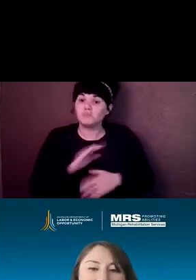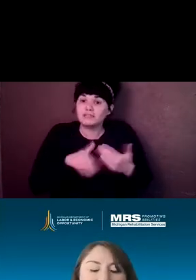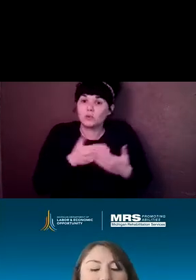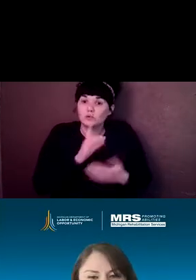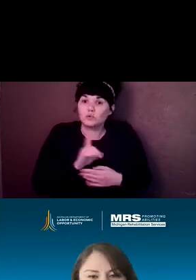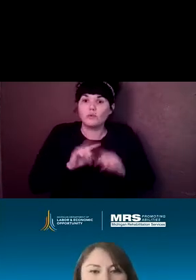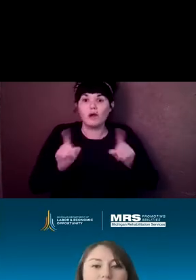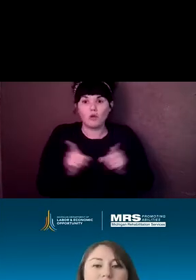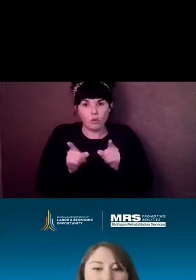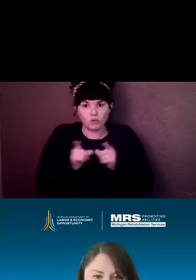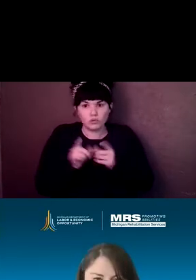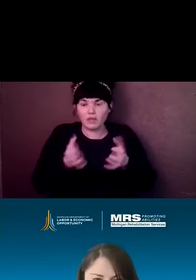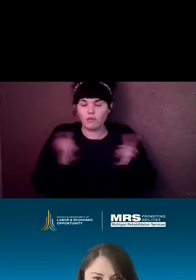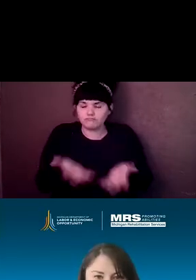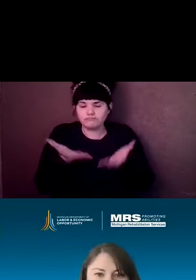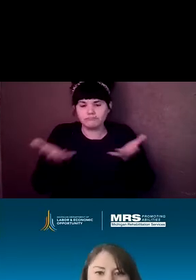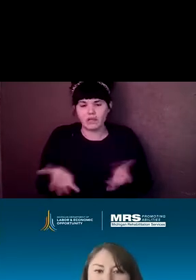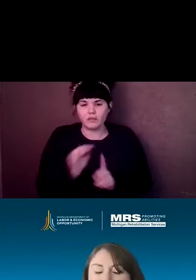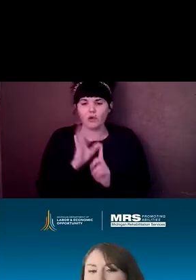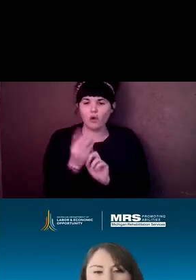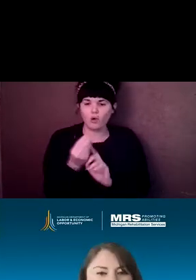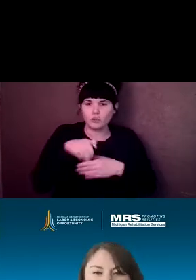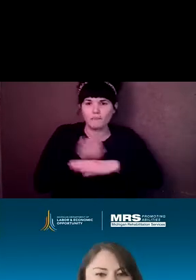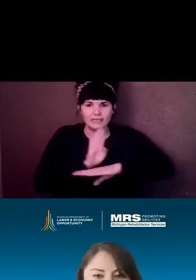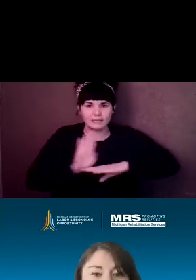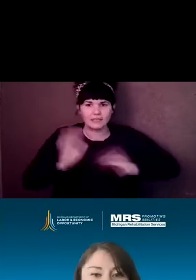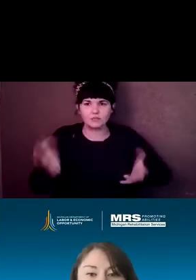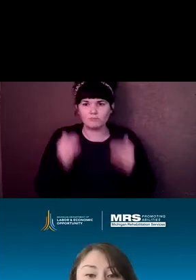the culture of the business. So